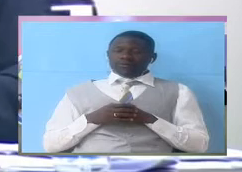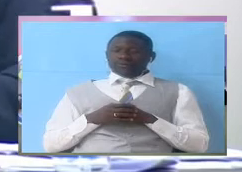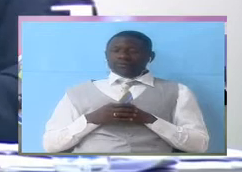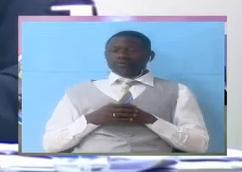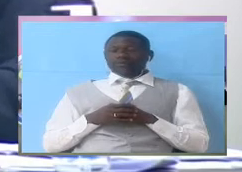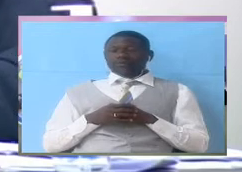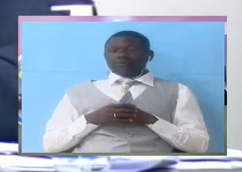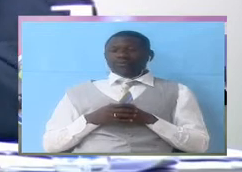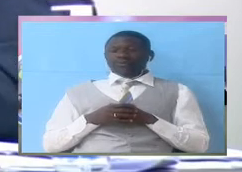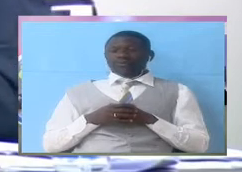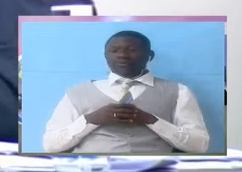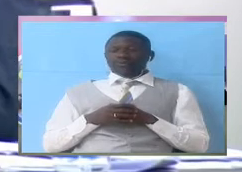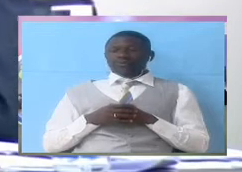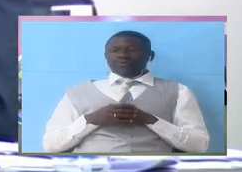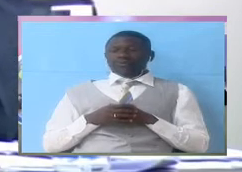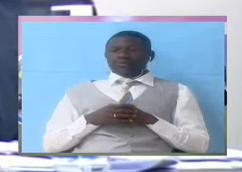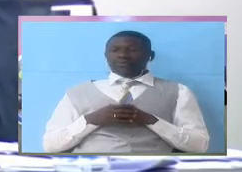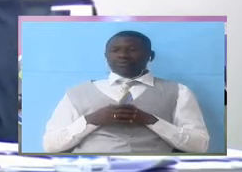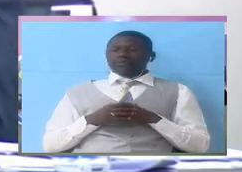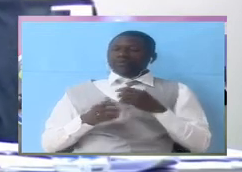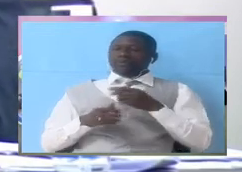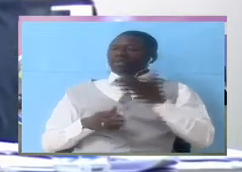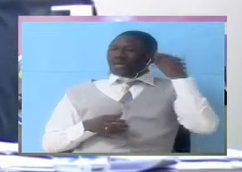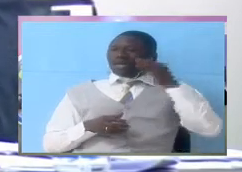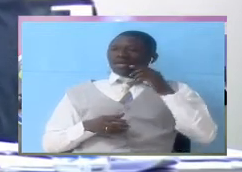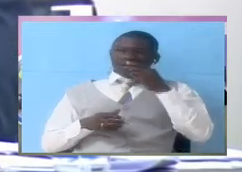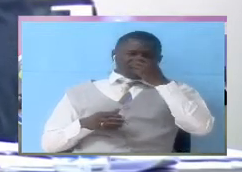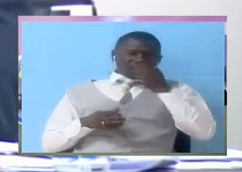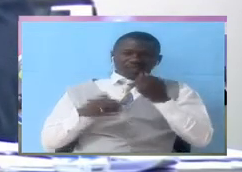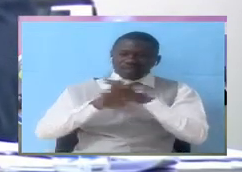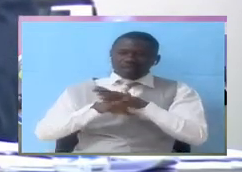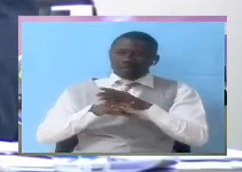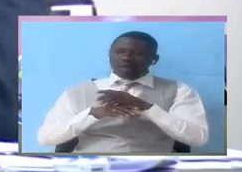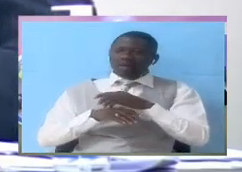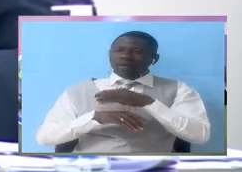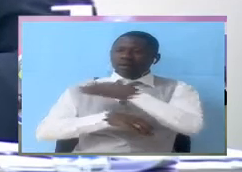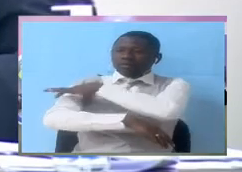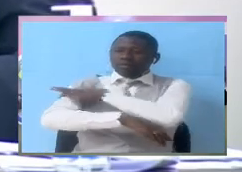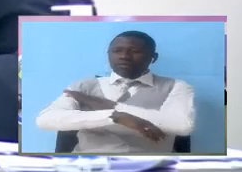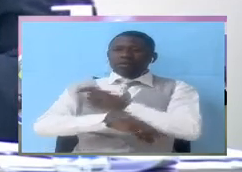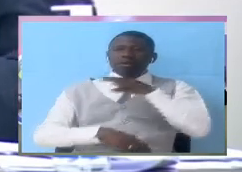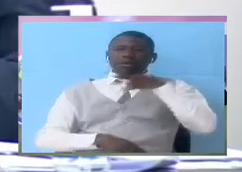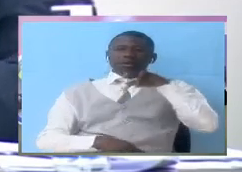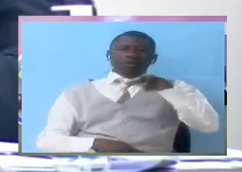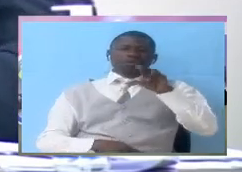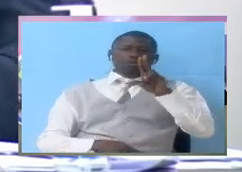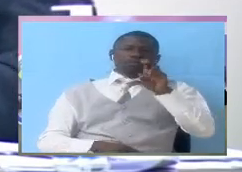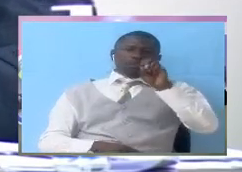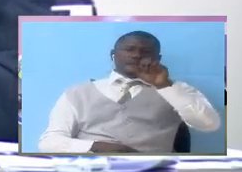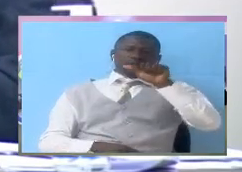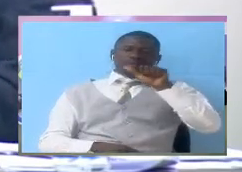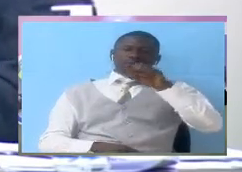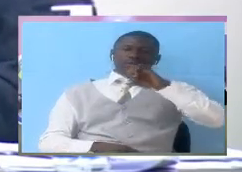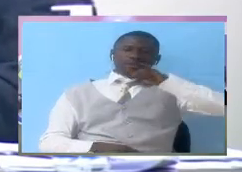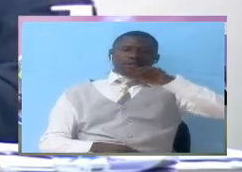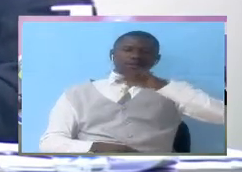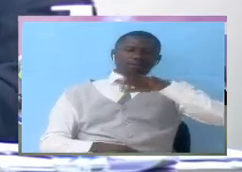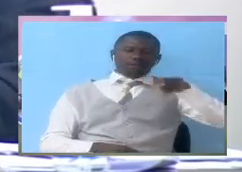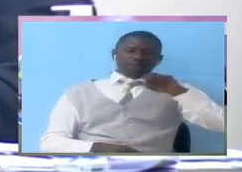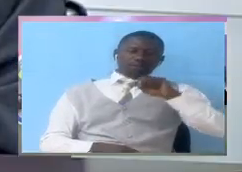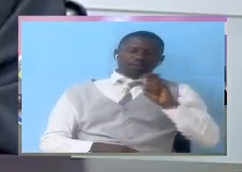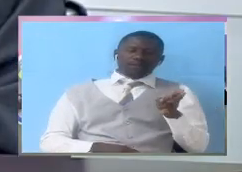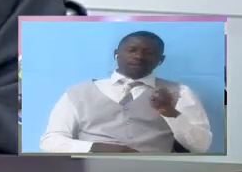digali President Jammeh. The late captains Musa Jammeh alias Malia Mungu and Tumbul Tamba and their men brought them in.